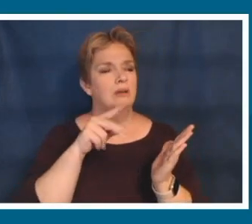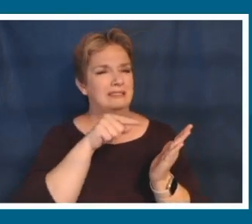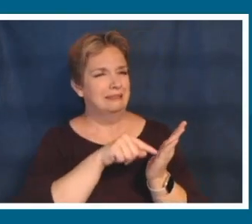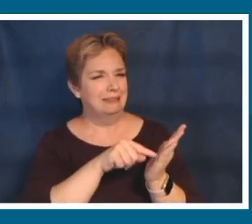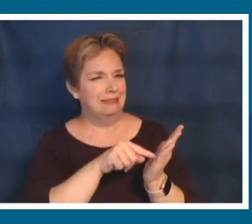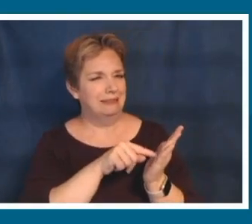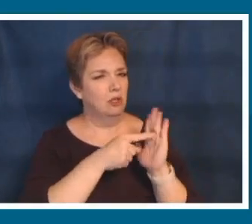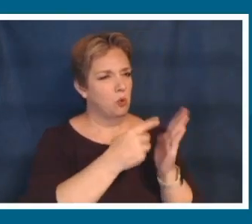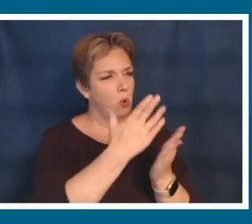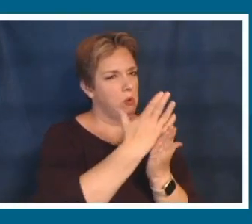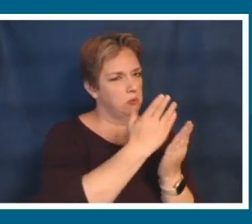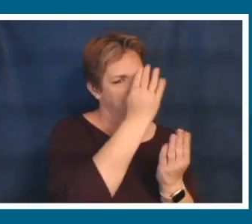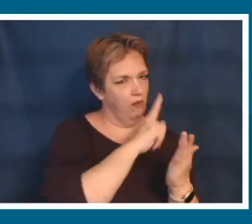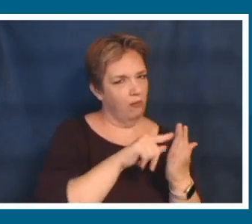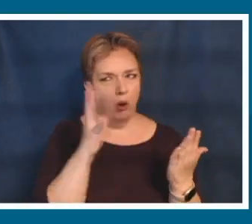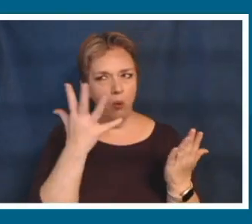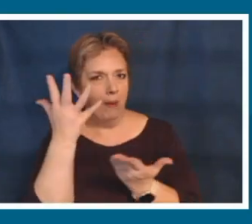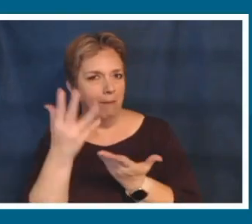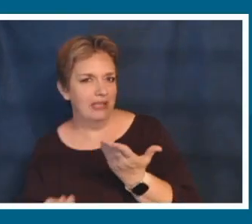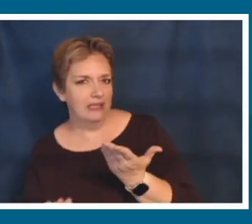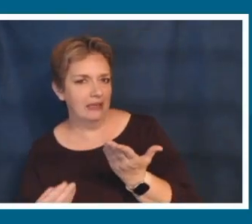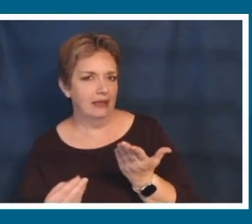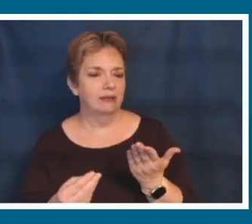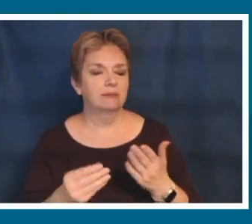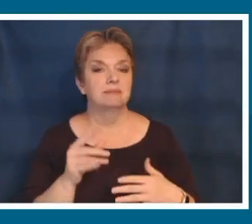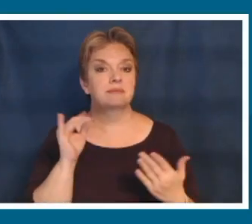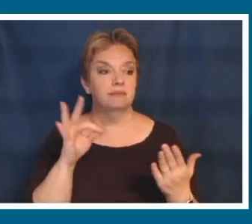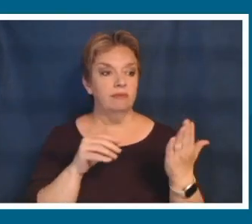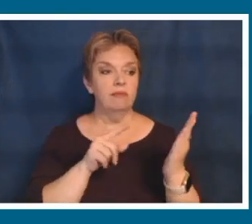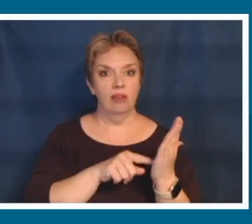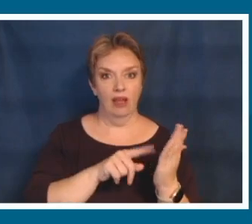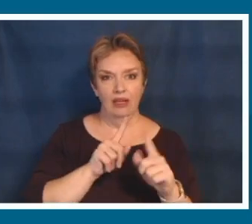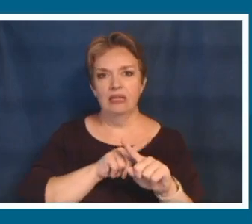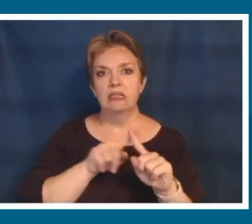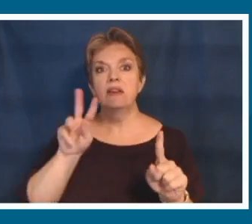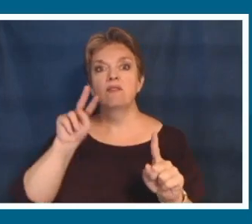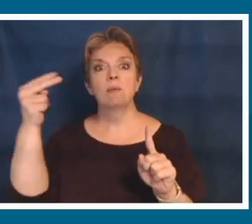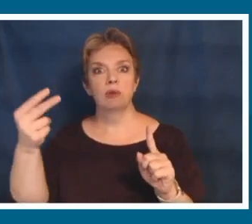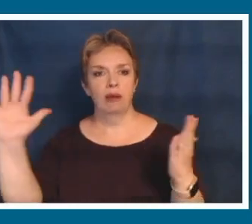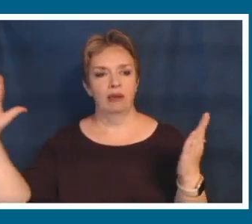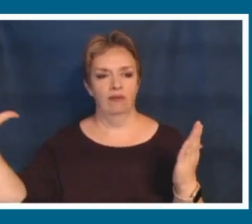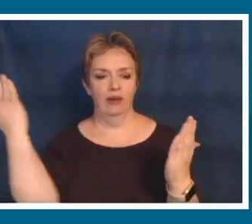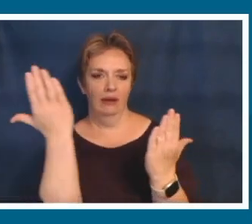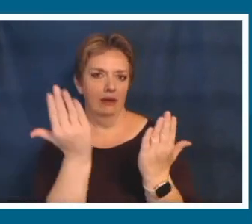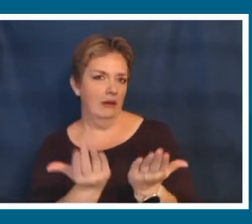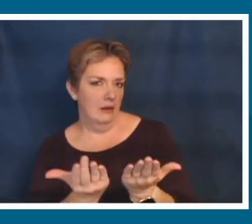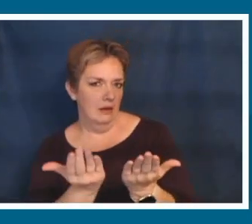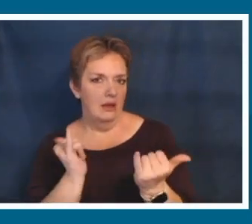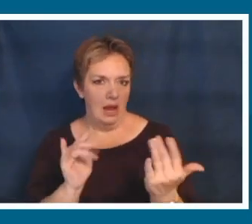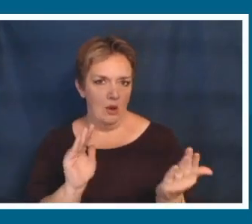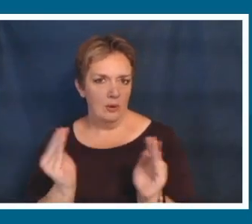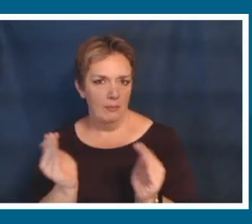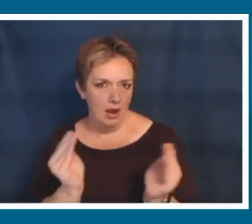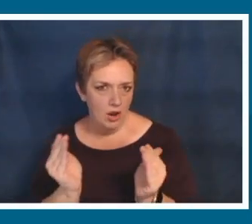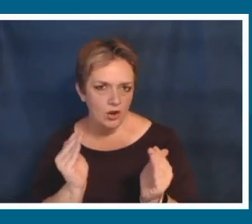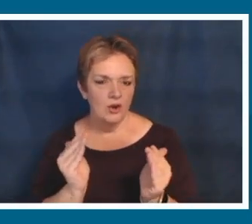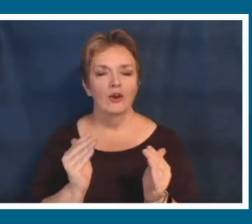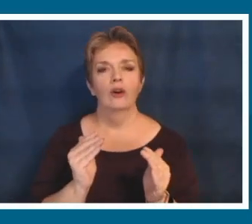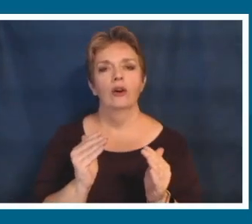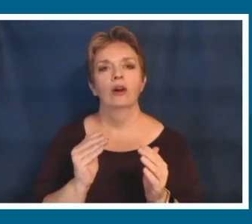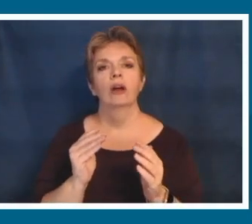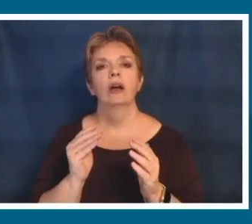does this still resonate if I introduce this other point of view? And, you know, what is it about the story that I didn't